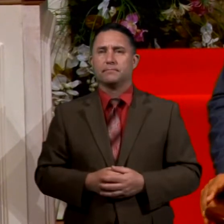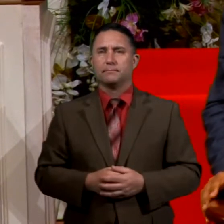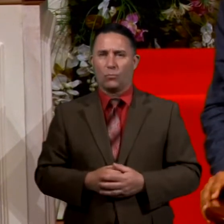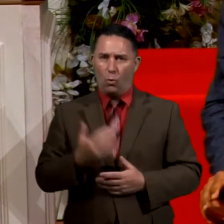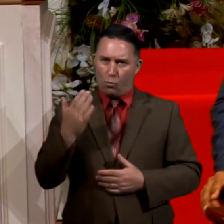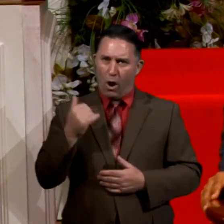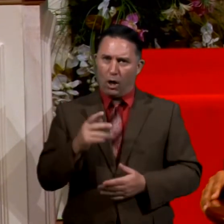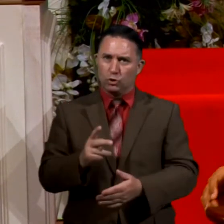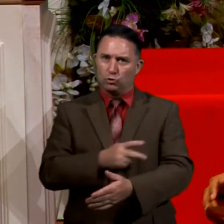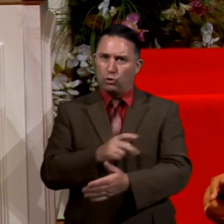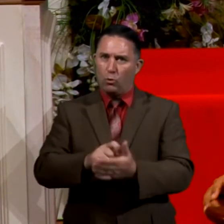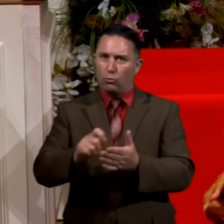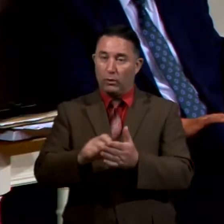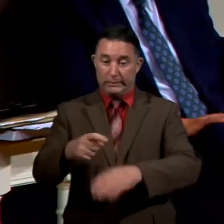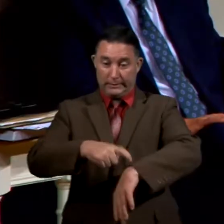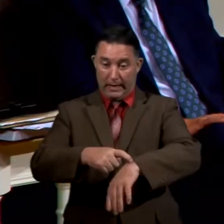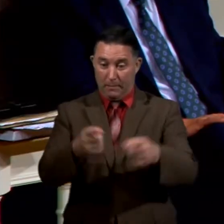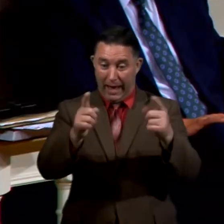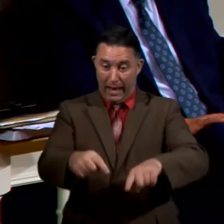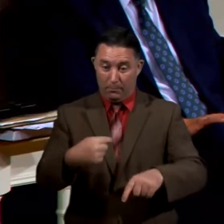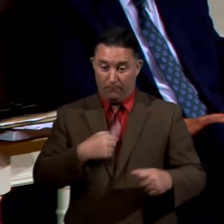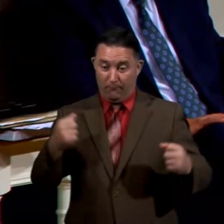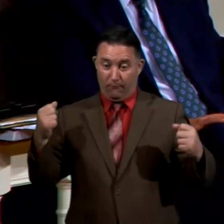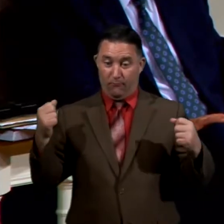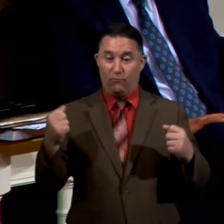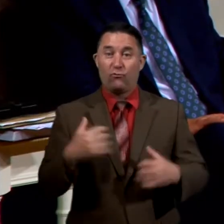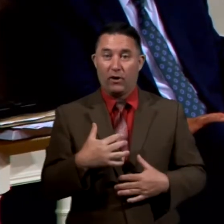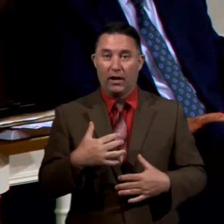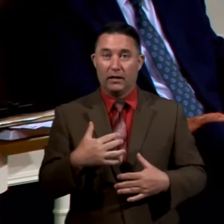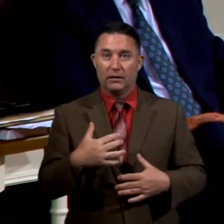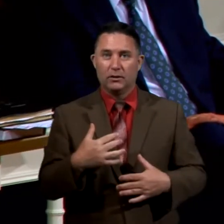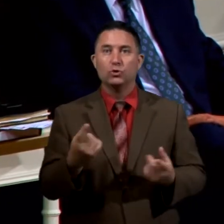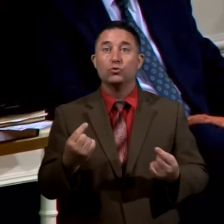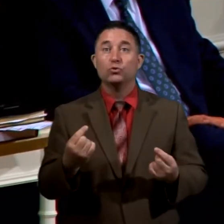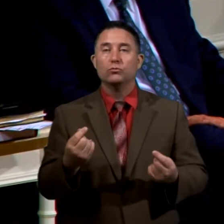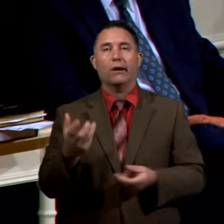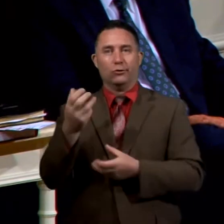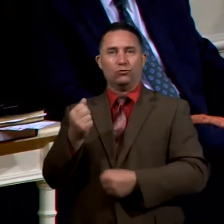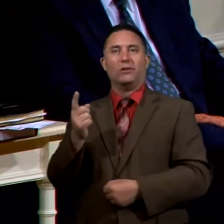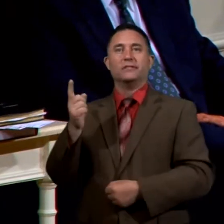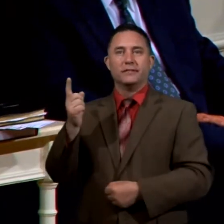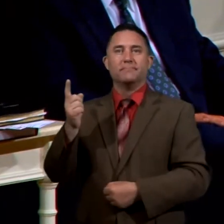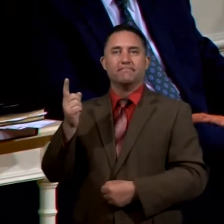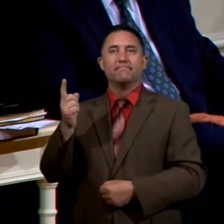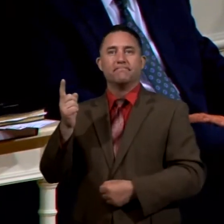That's why the psalmist said, "What time I am afraid, amen, I will trust in thee."